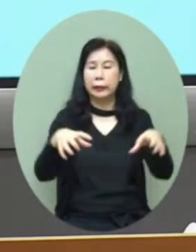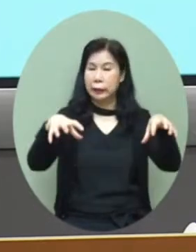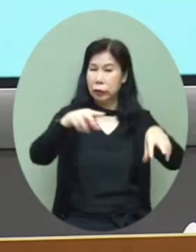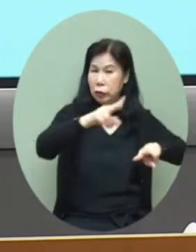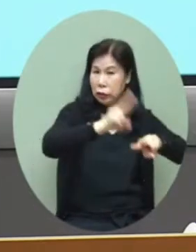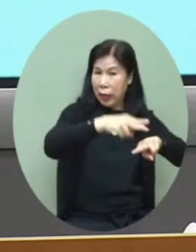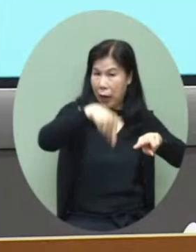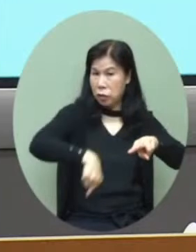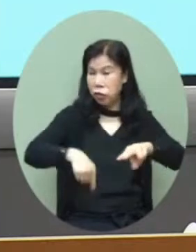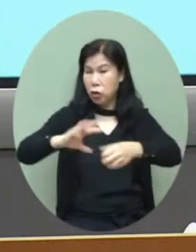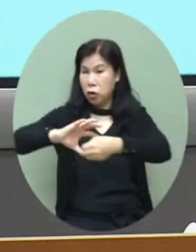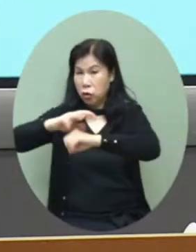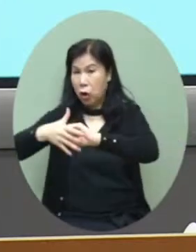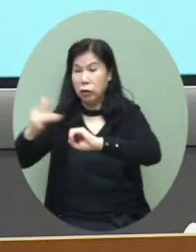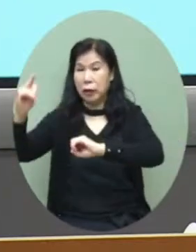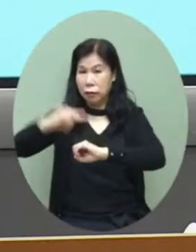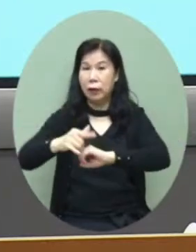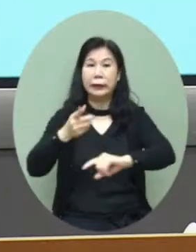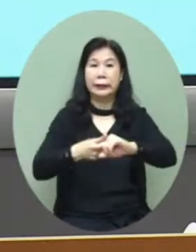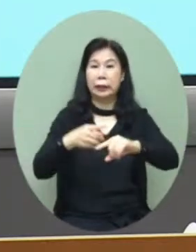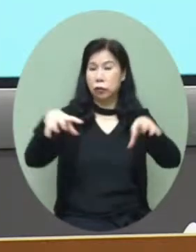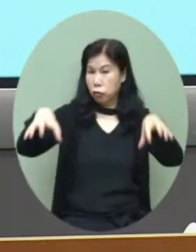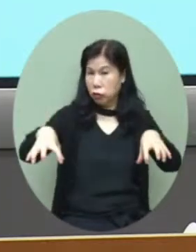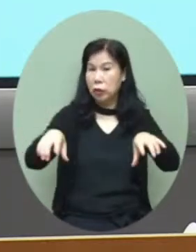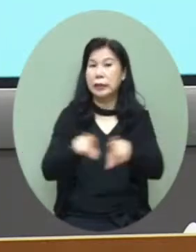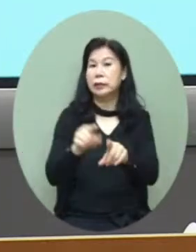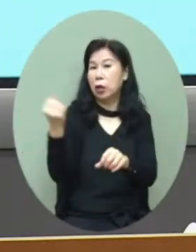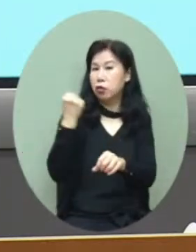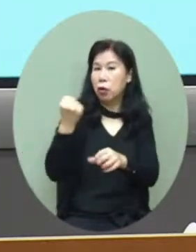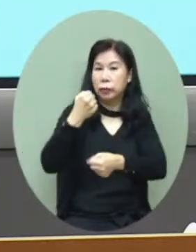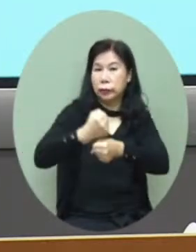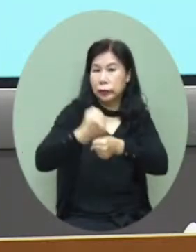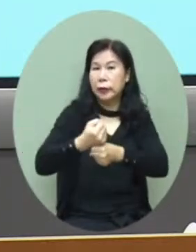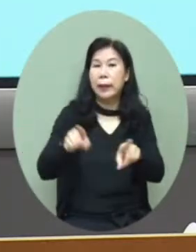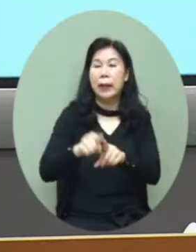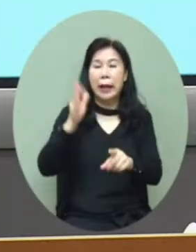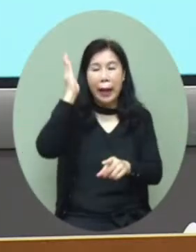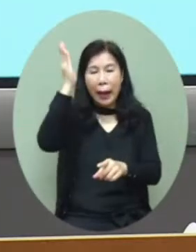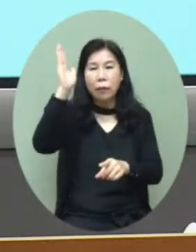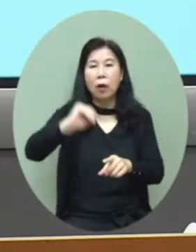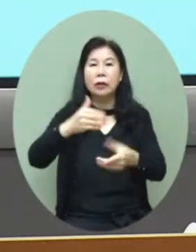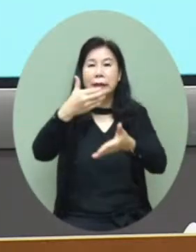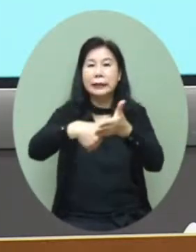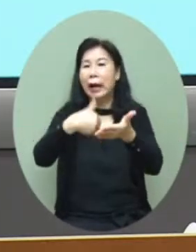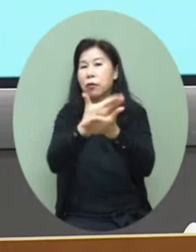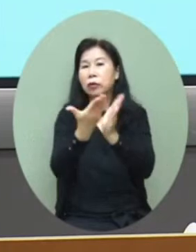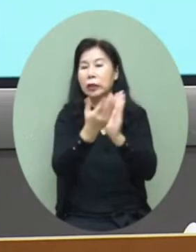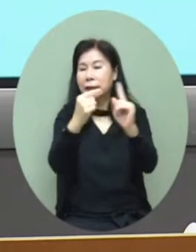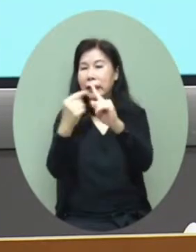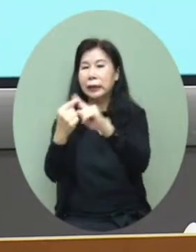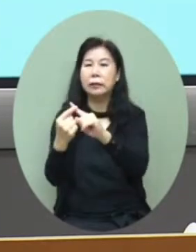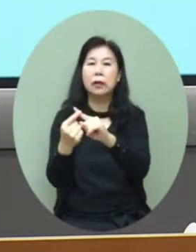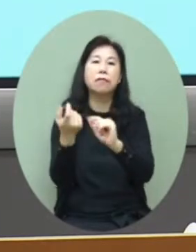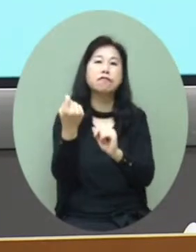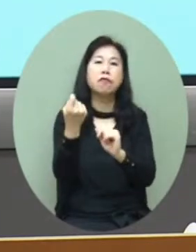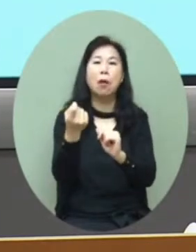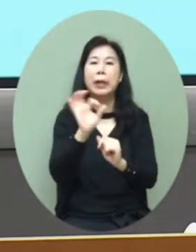to reduce the degree of inconvenience as much as possible.